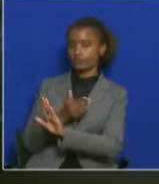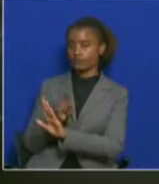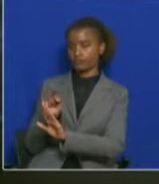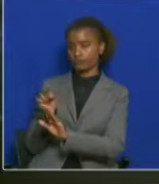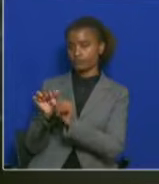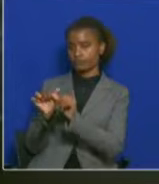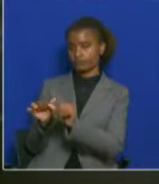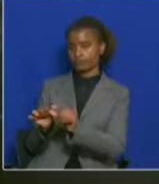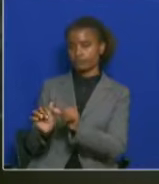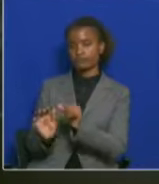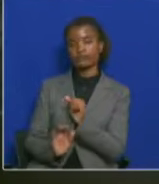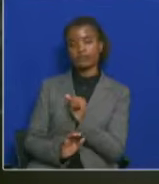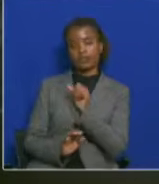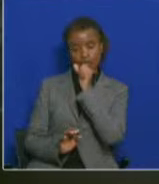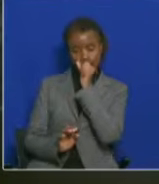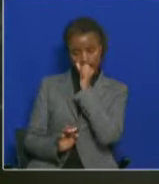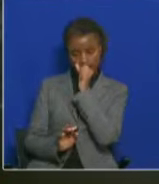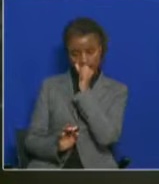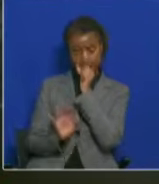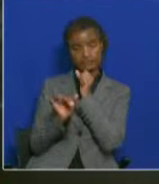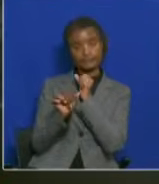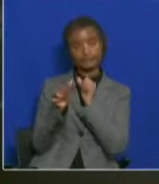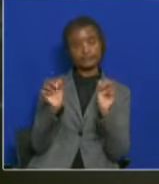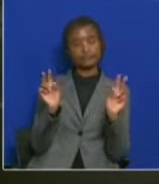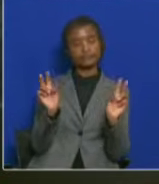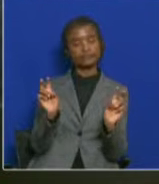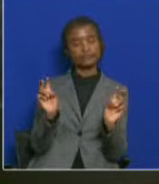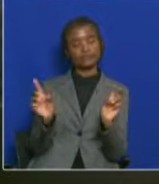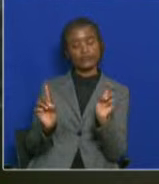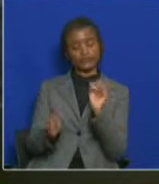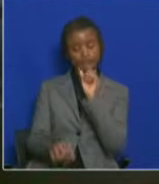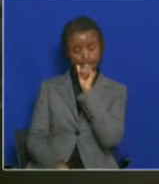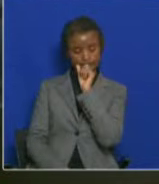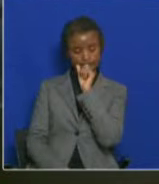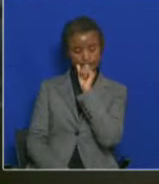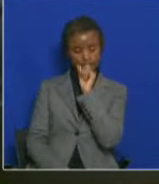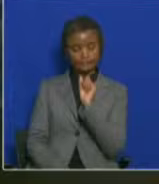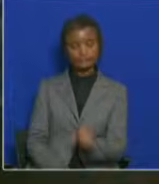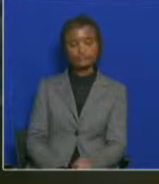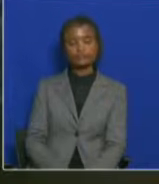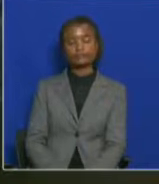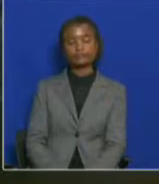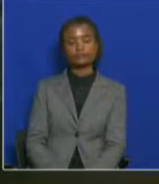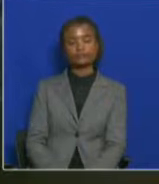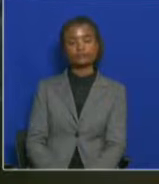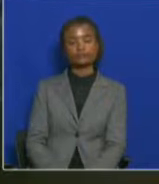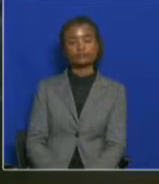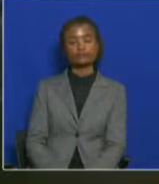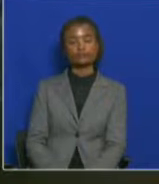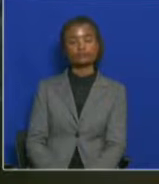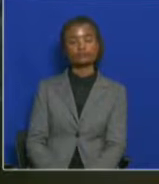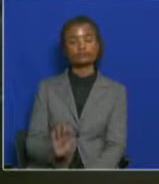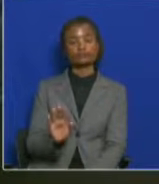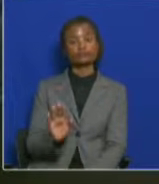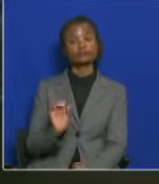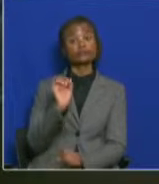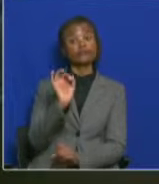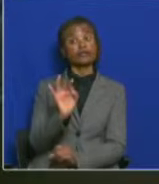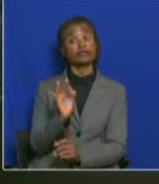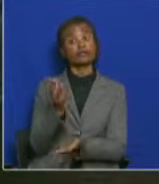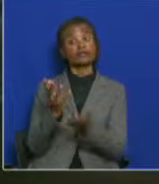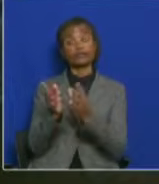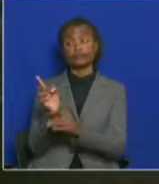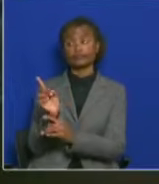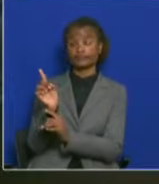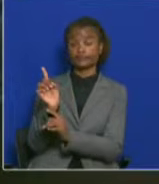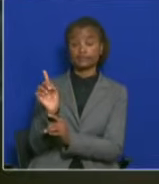another issue had, I'm sorry, had General Khan been here, he would have told us who